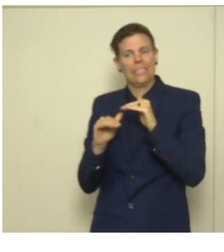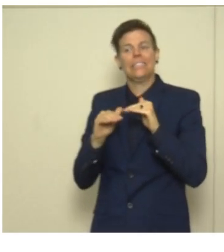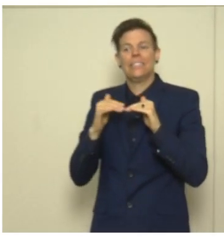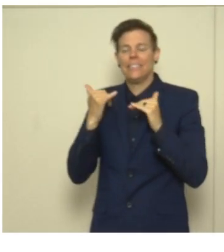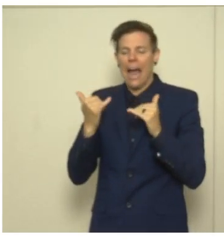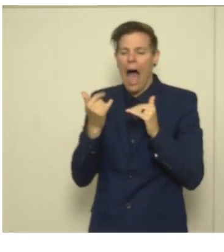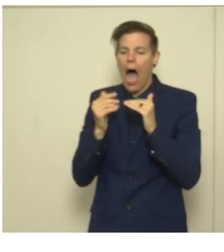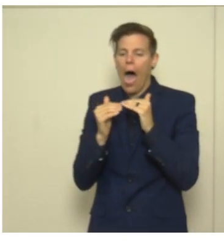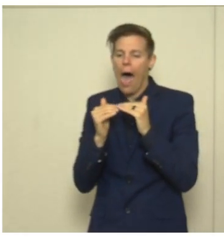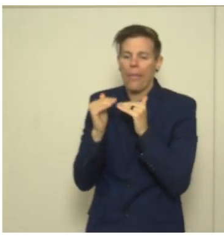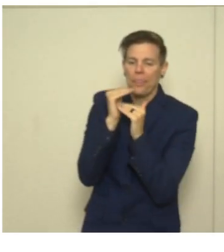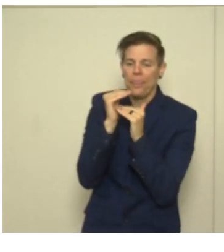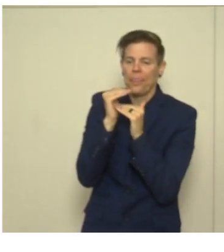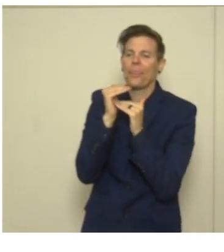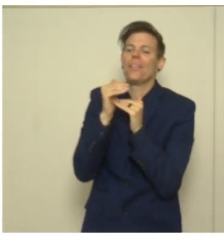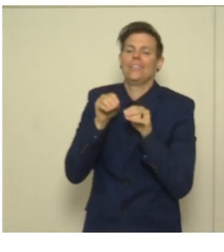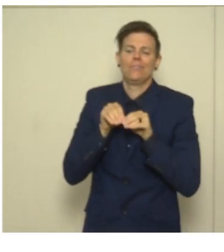at